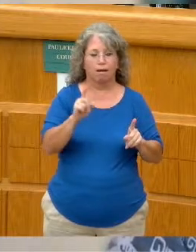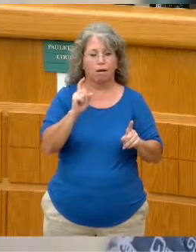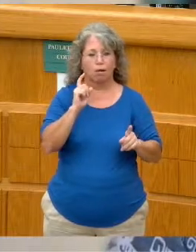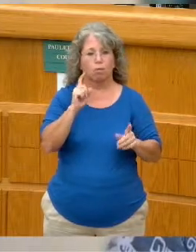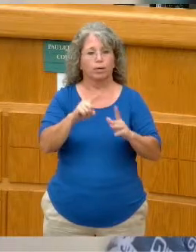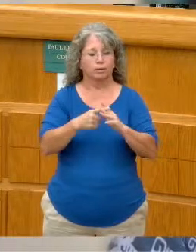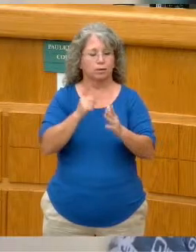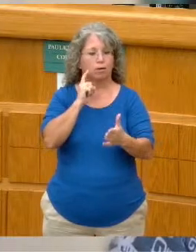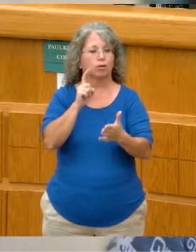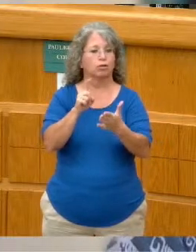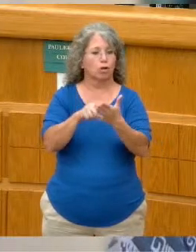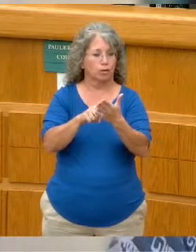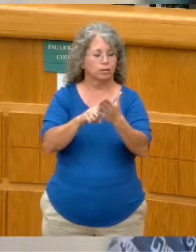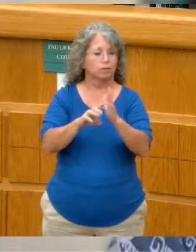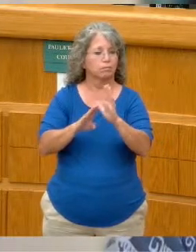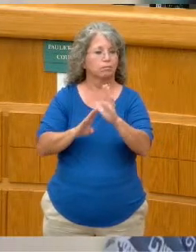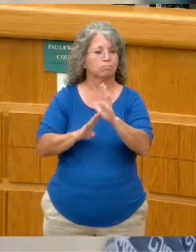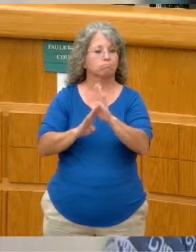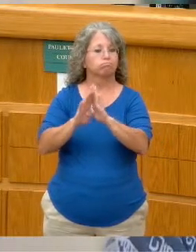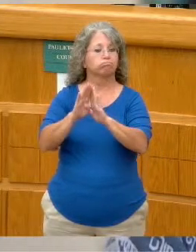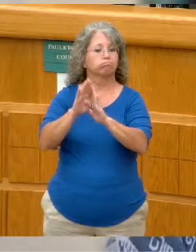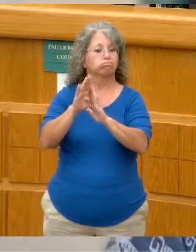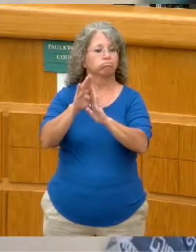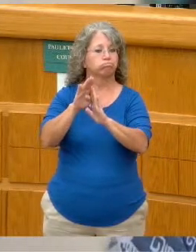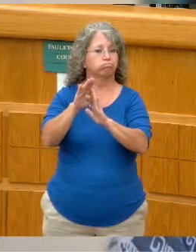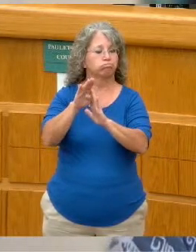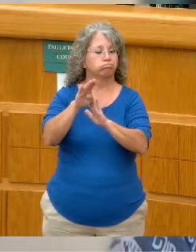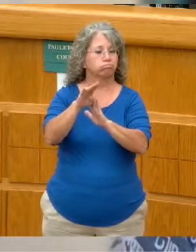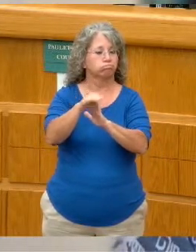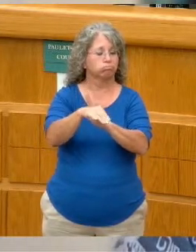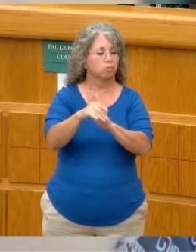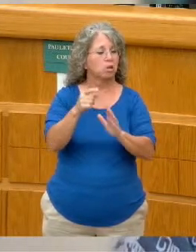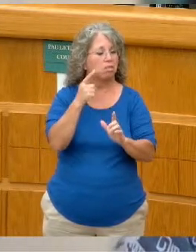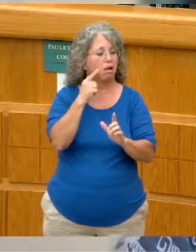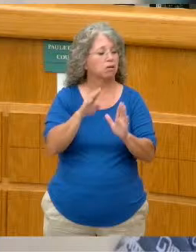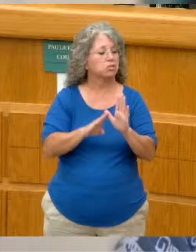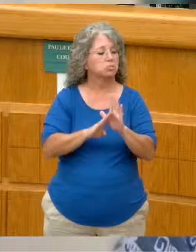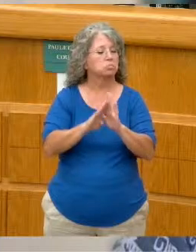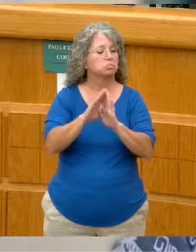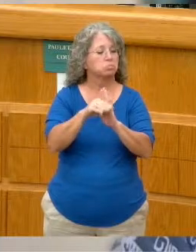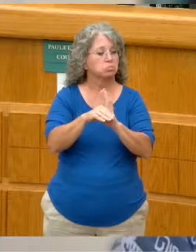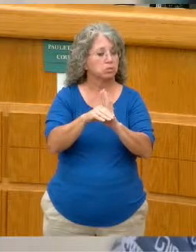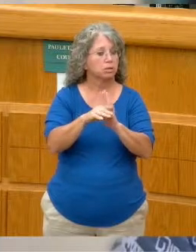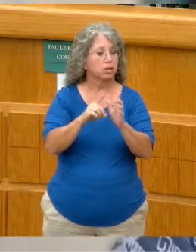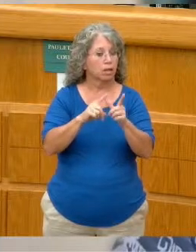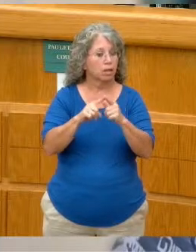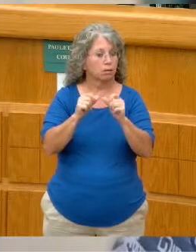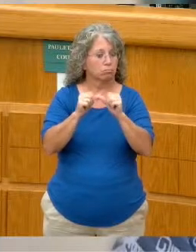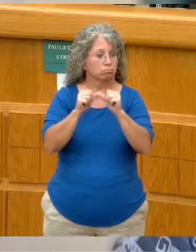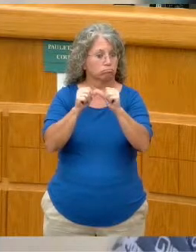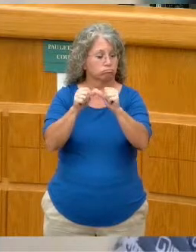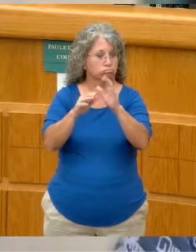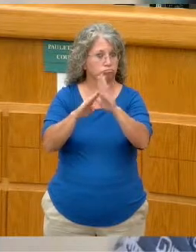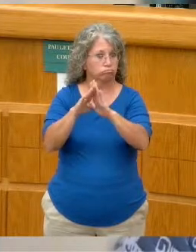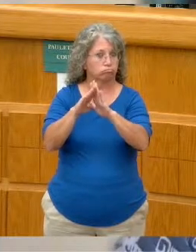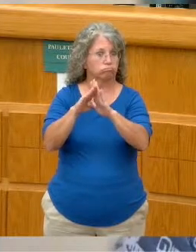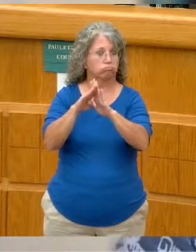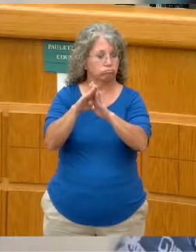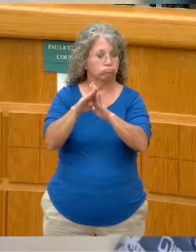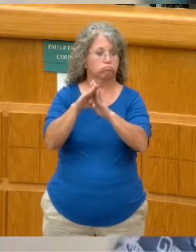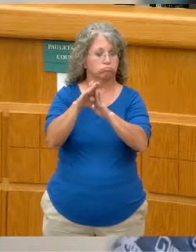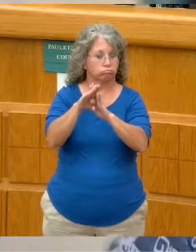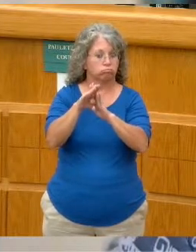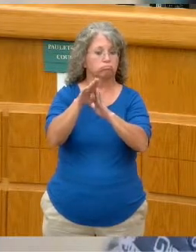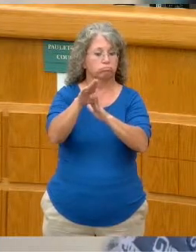called it Memorial Day bump. And then next week we were wondering if it was something more. And then the week after that, we were convinced it was